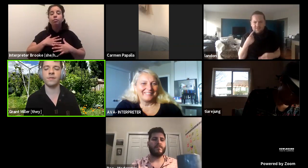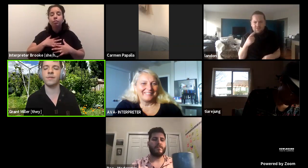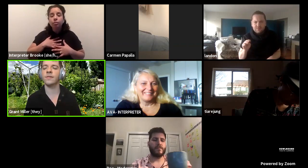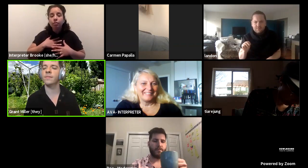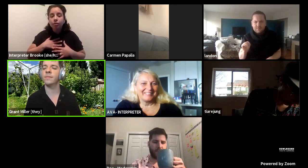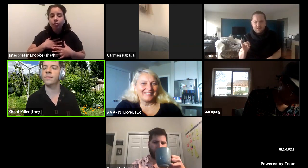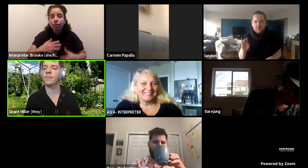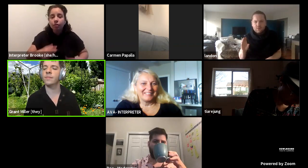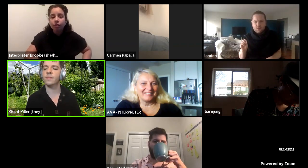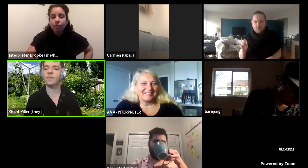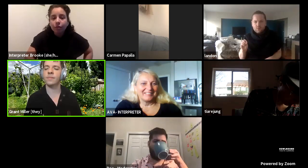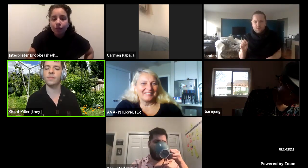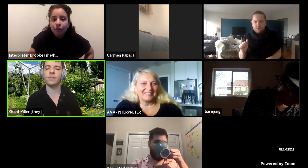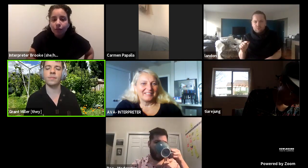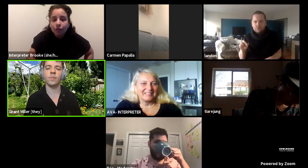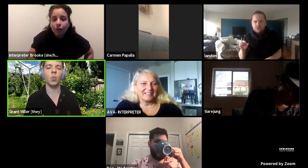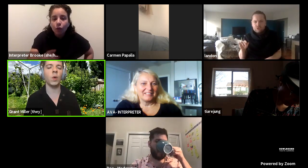temperatures,